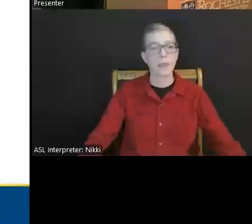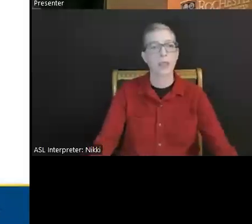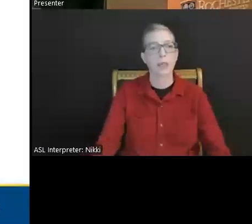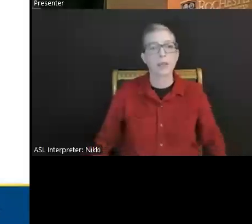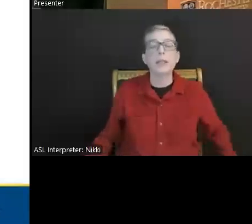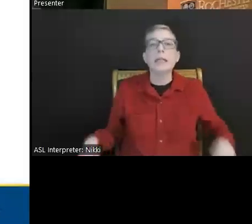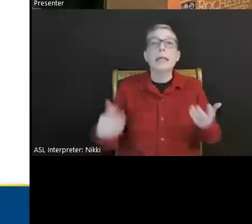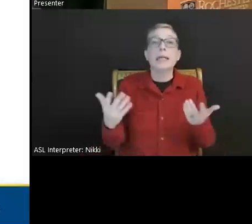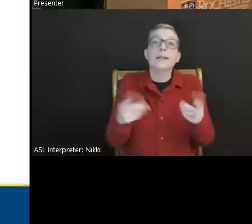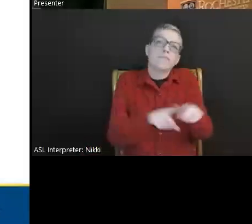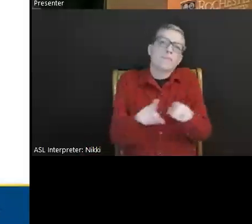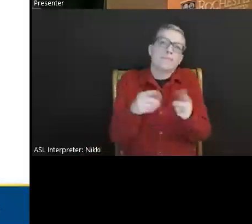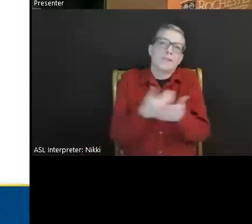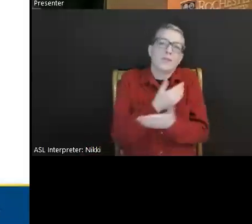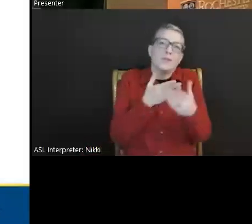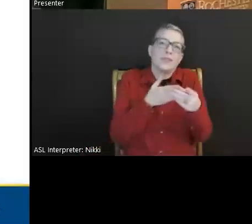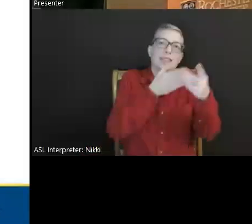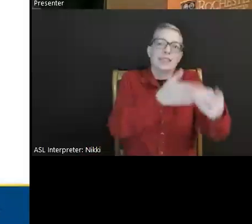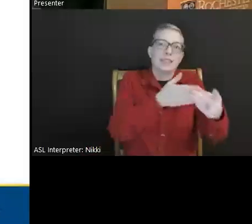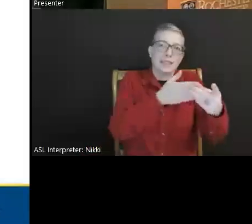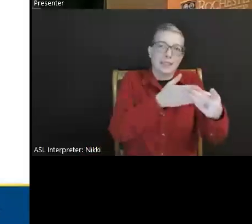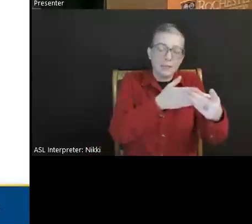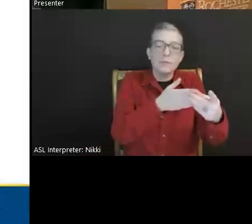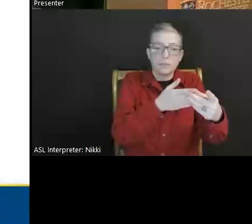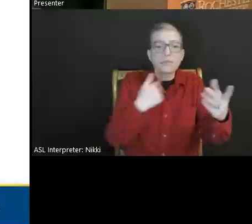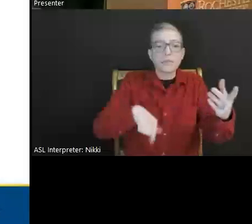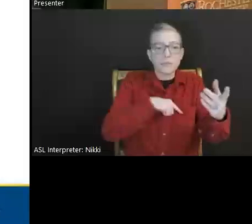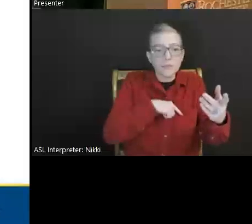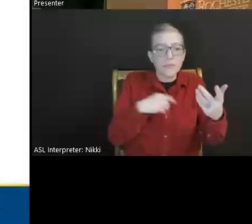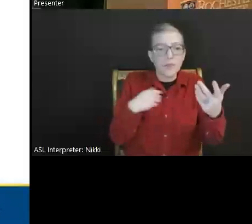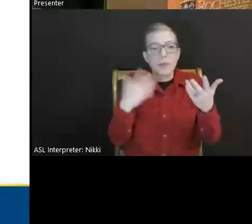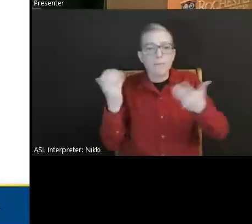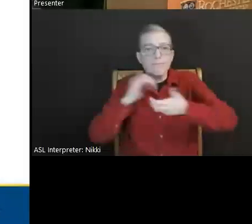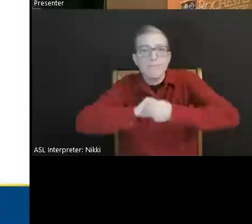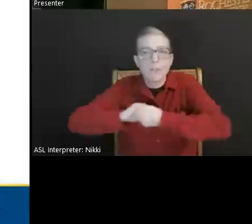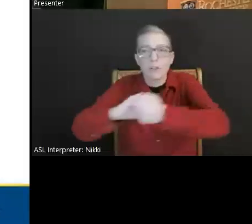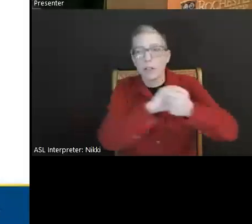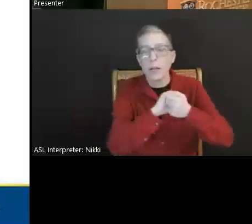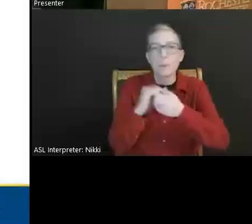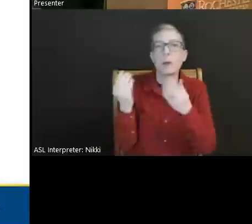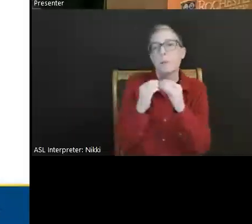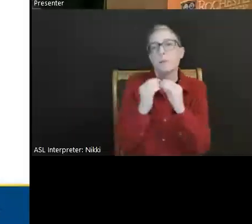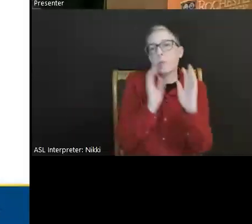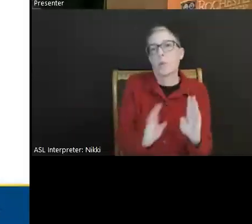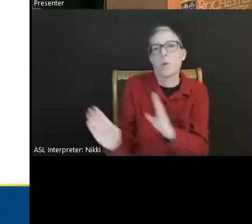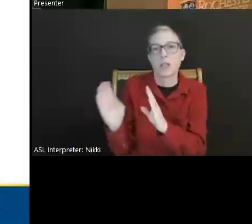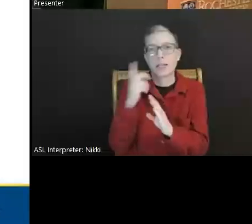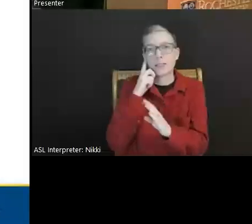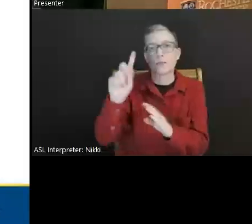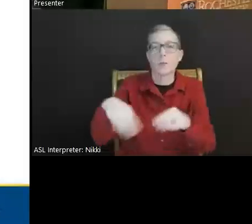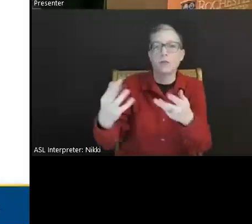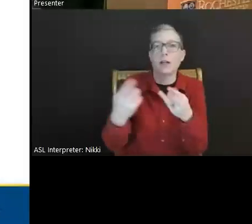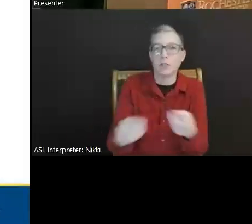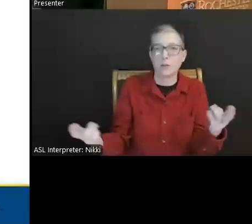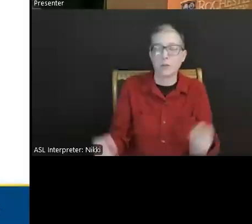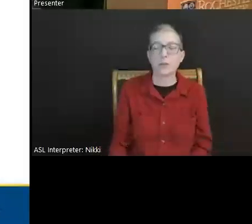been able to use our crisis services as another means of coordination for Community Ties patients. For example, providers might request